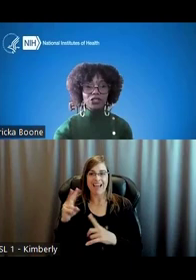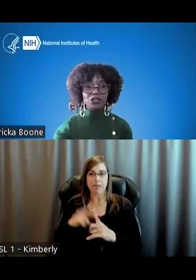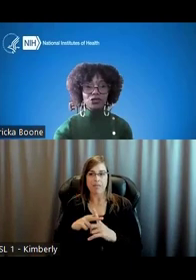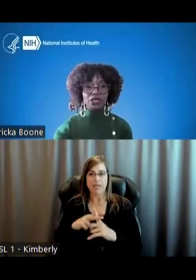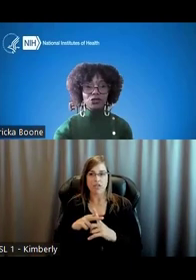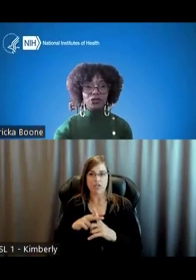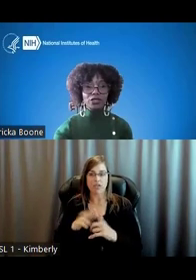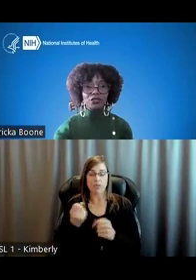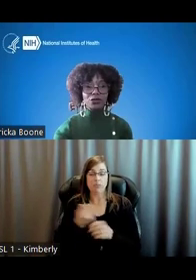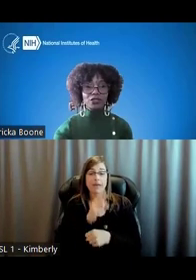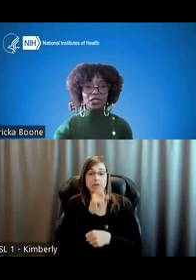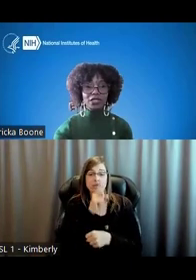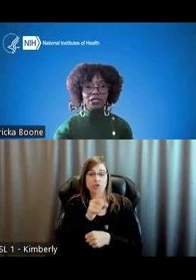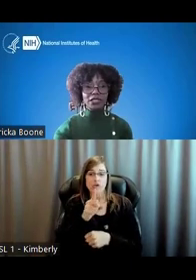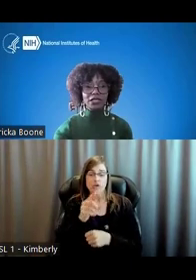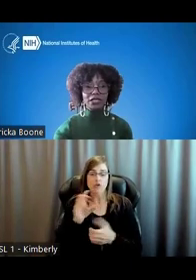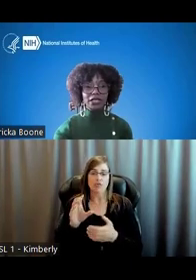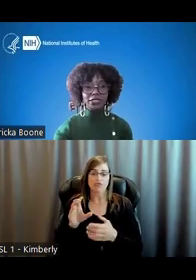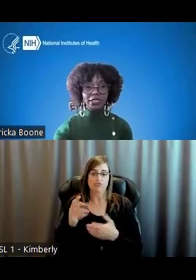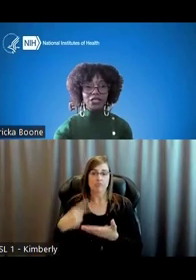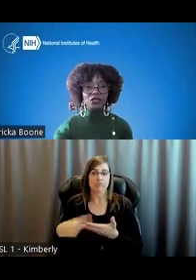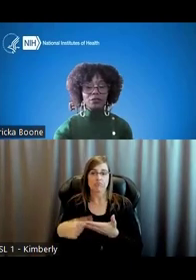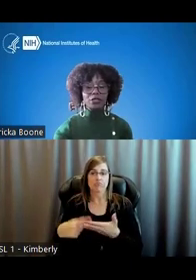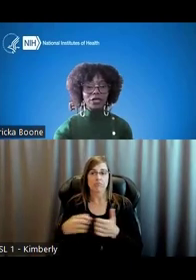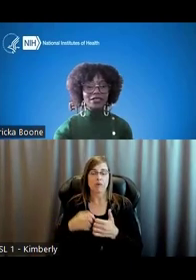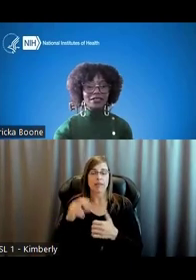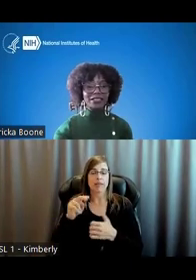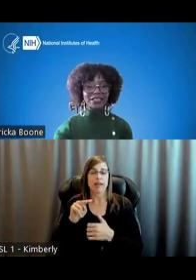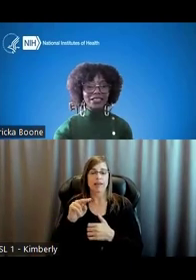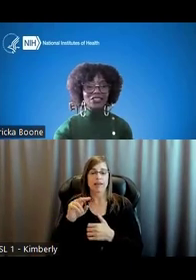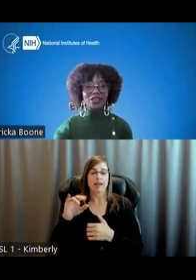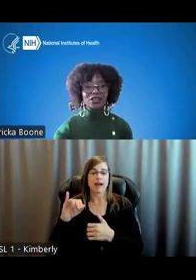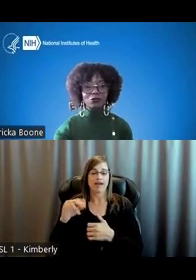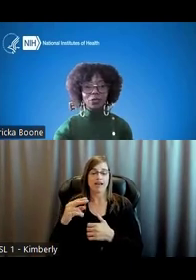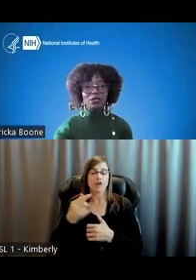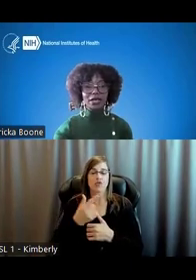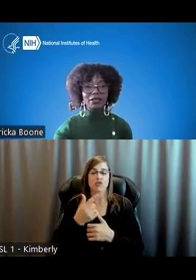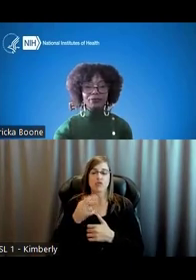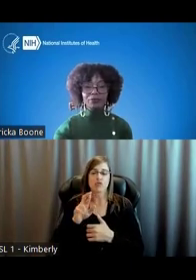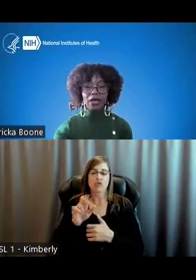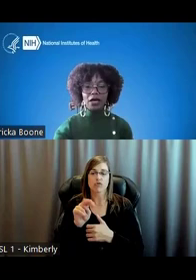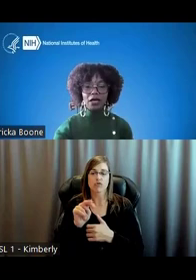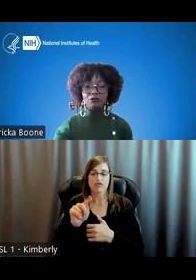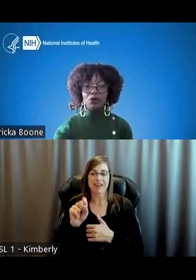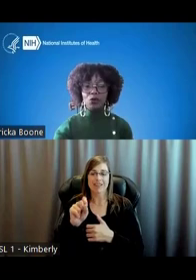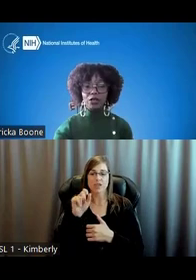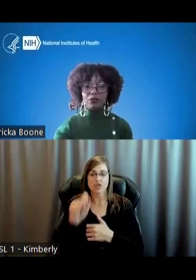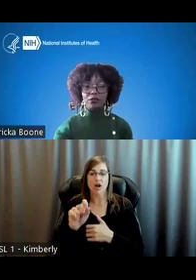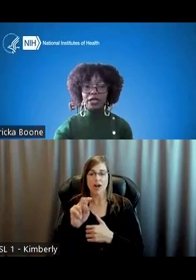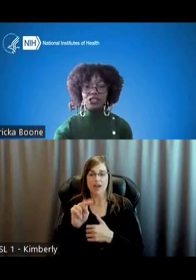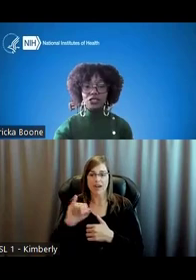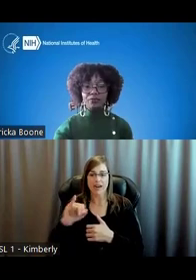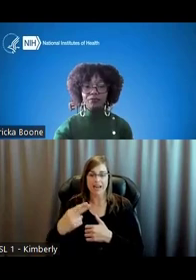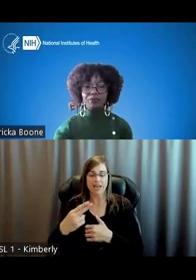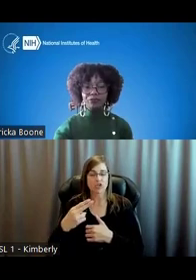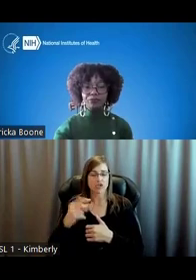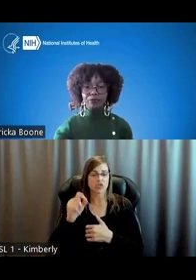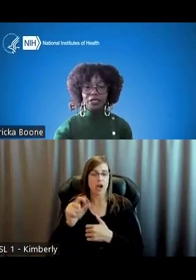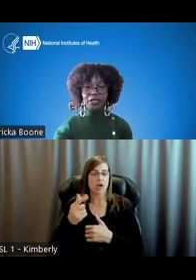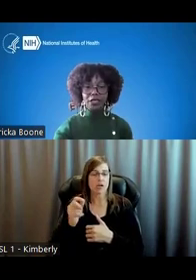So make sure that you are consulting the NIH, the grants.nih.gov website for more